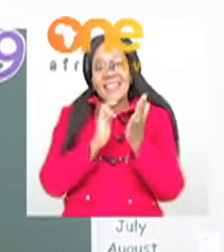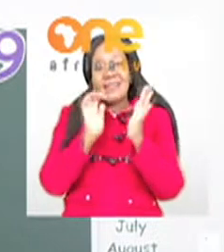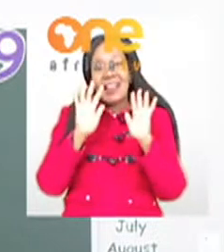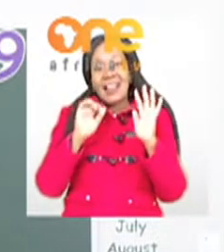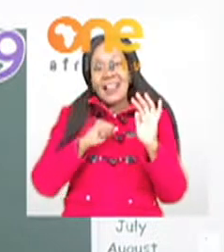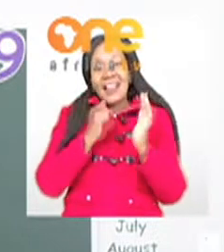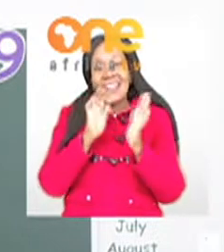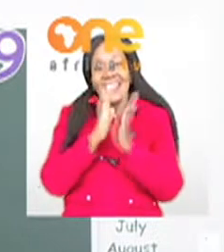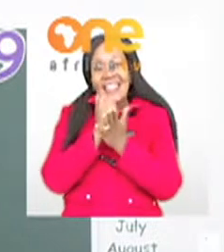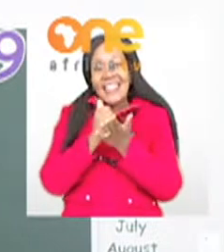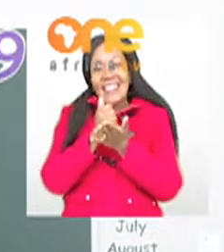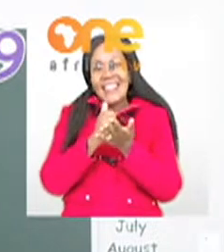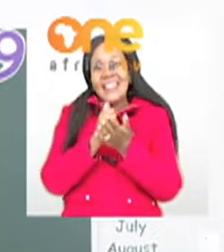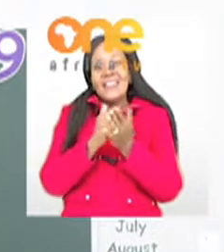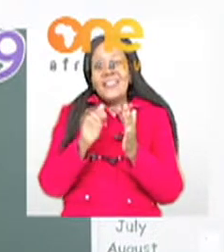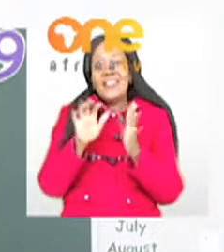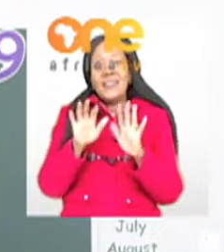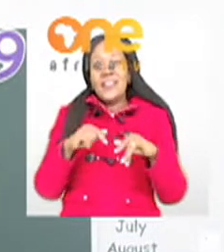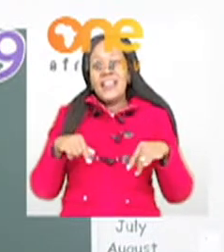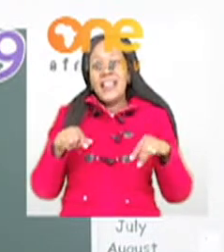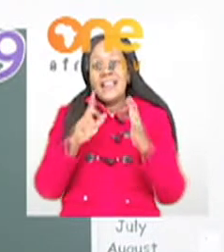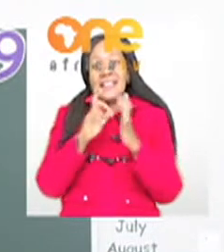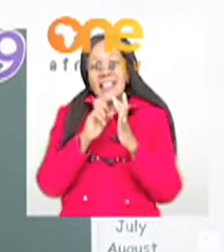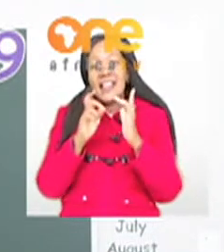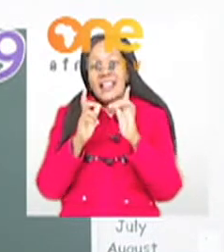and mine are clean. We have